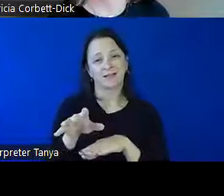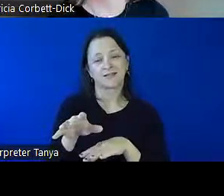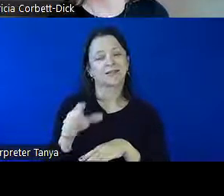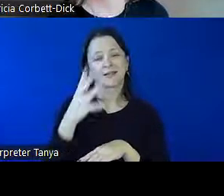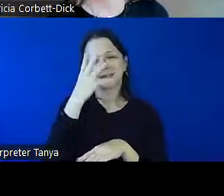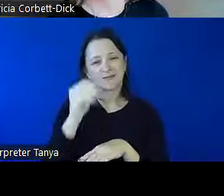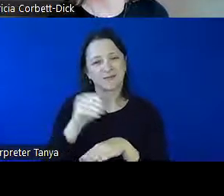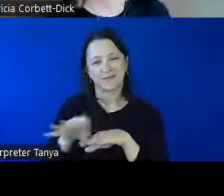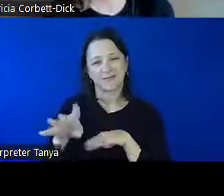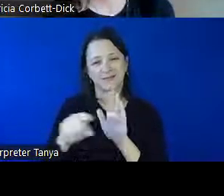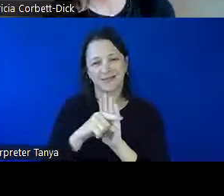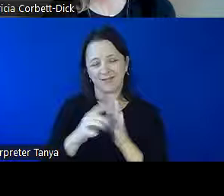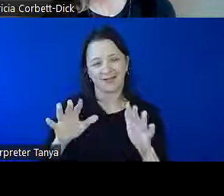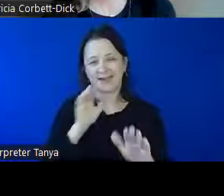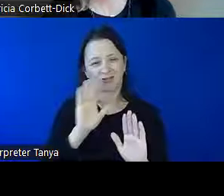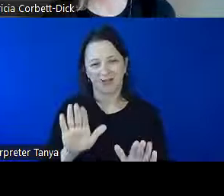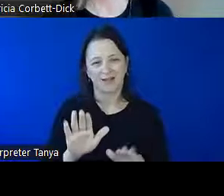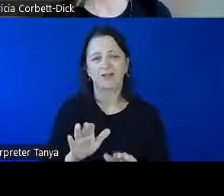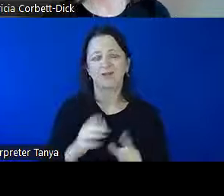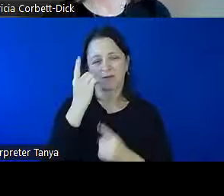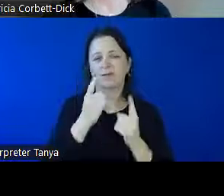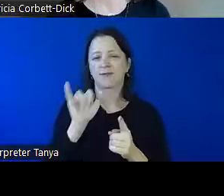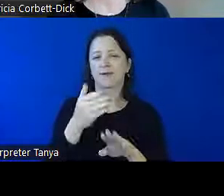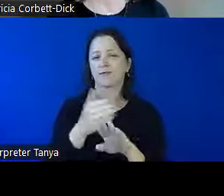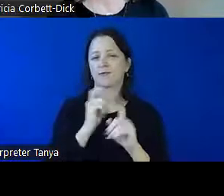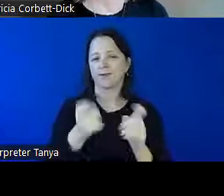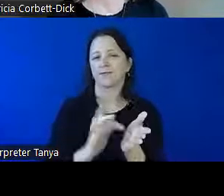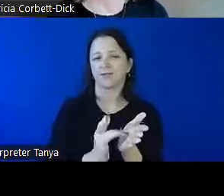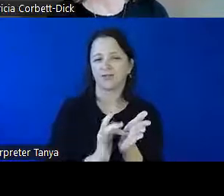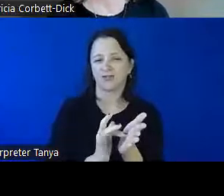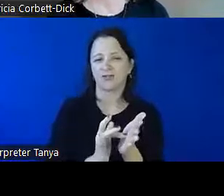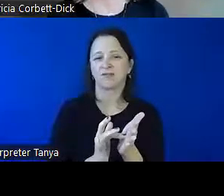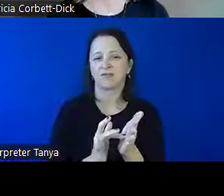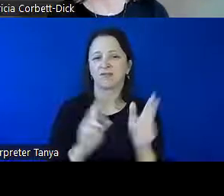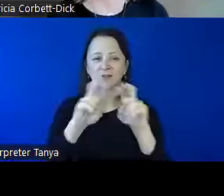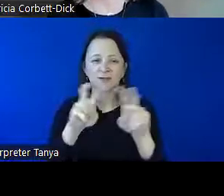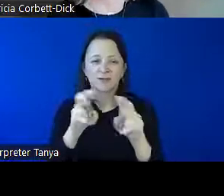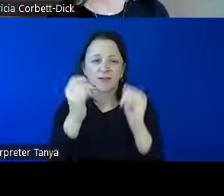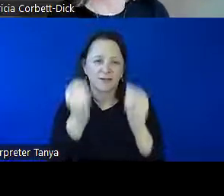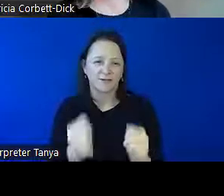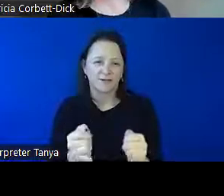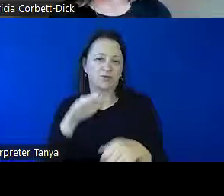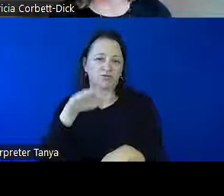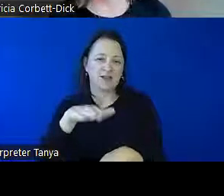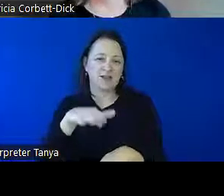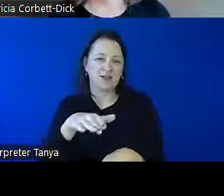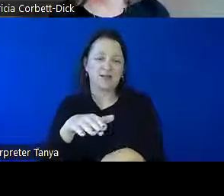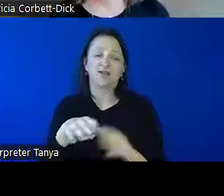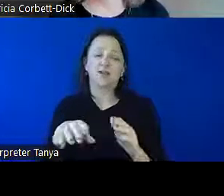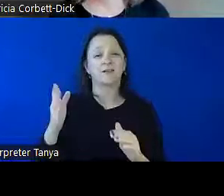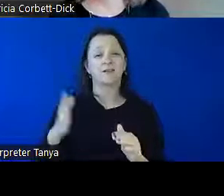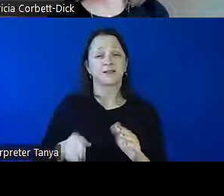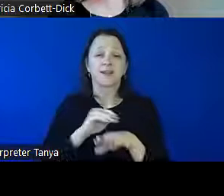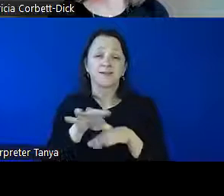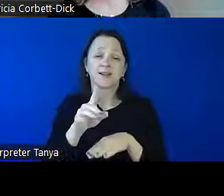So those are common things that we would want to consider with a family and looking at the individual child. And side effects are